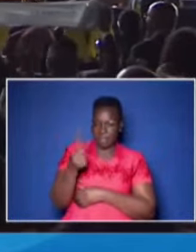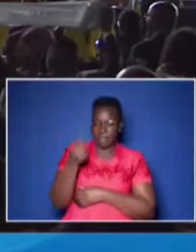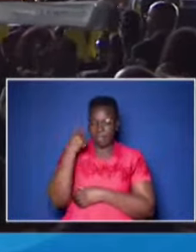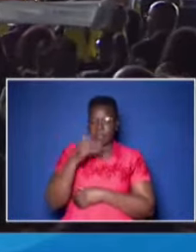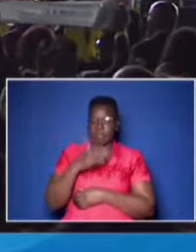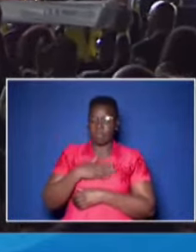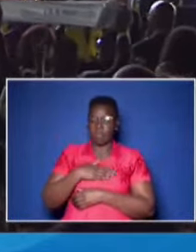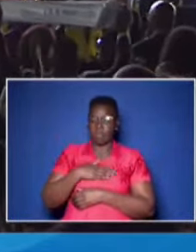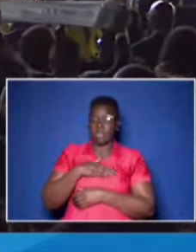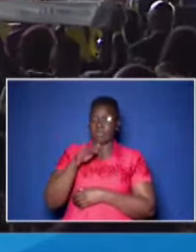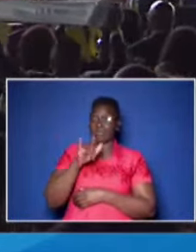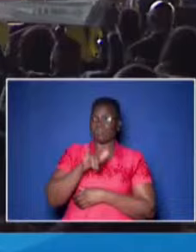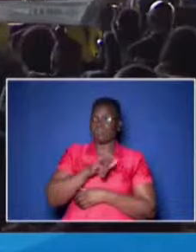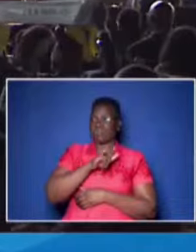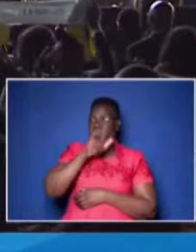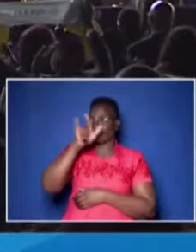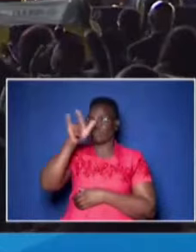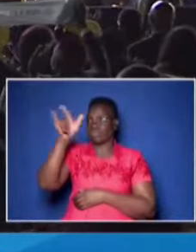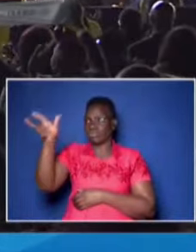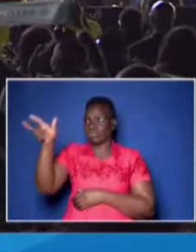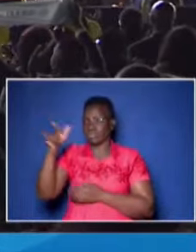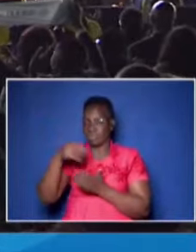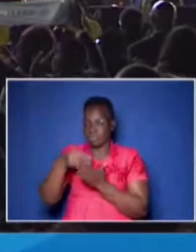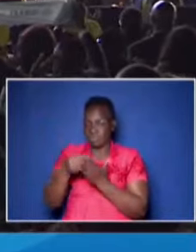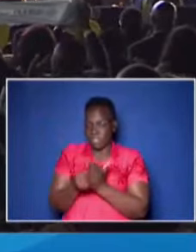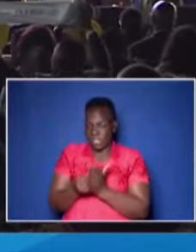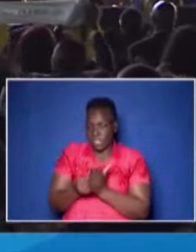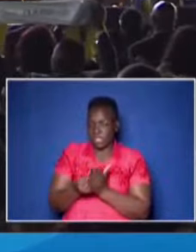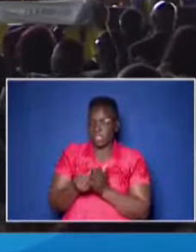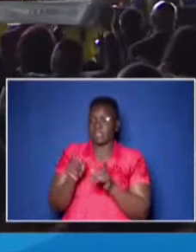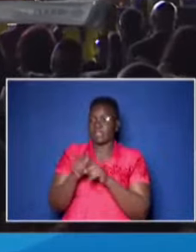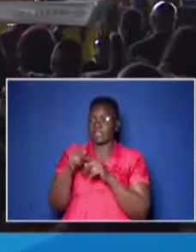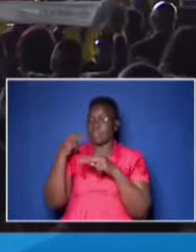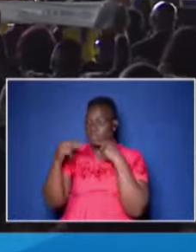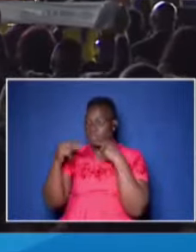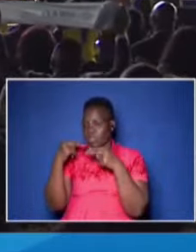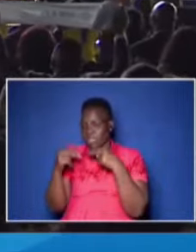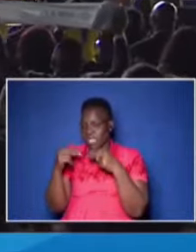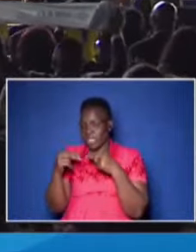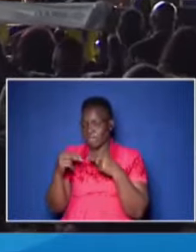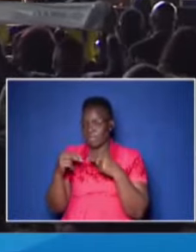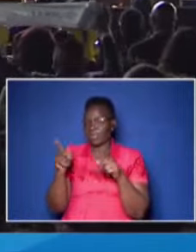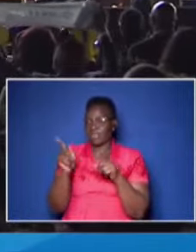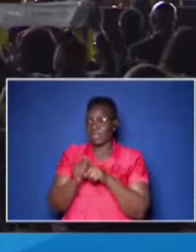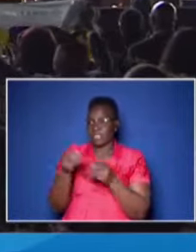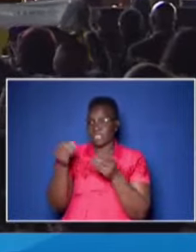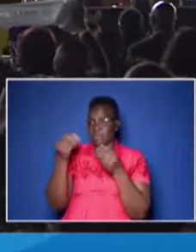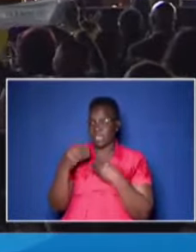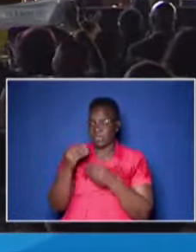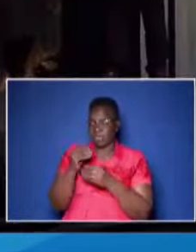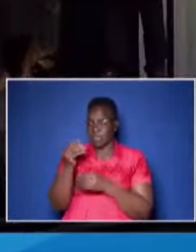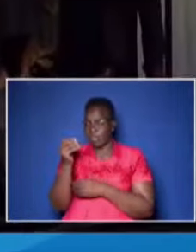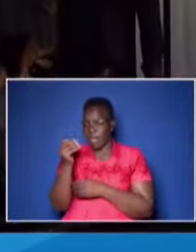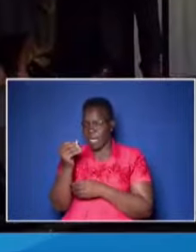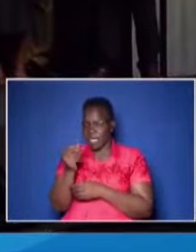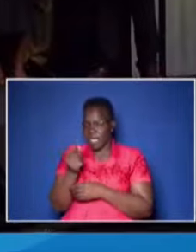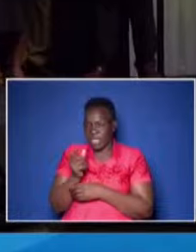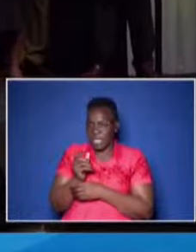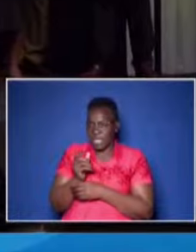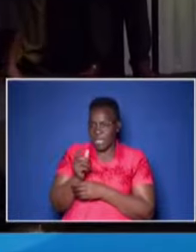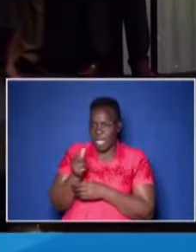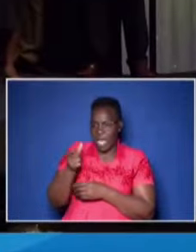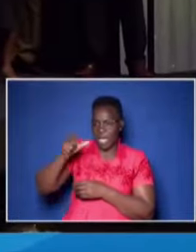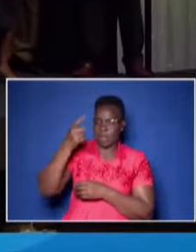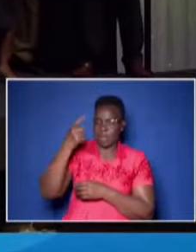my airfare my a and my hotel and my hotel and give me extra money and give me